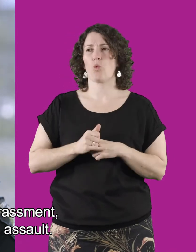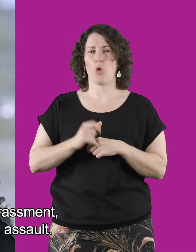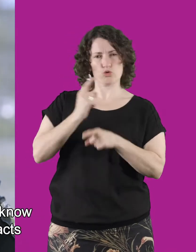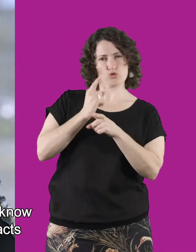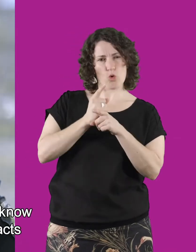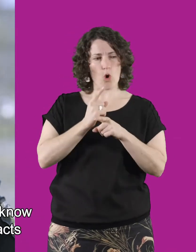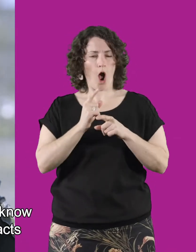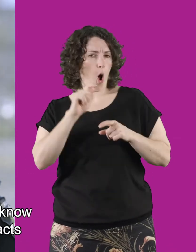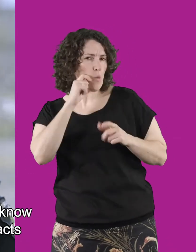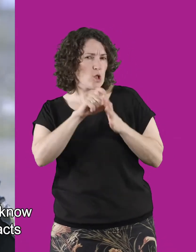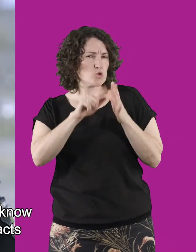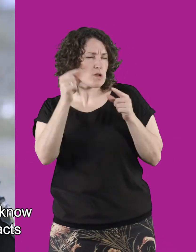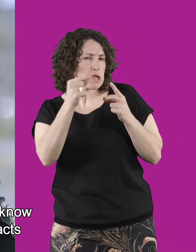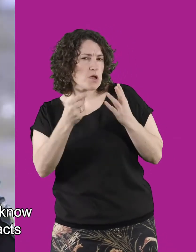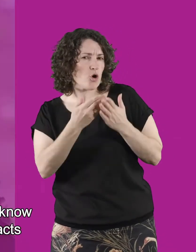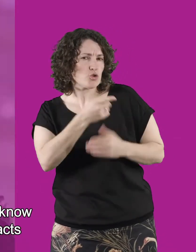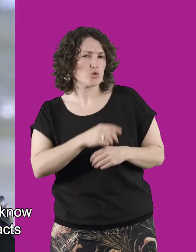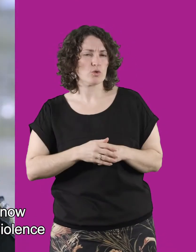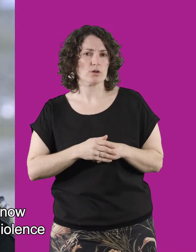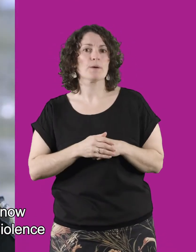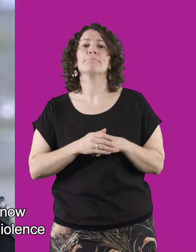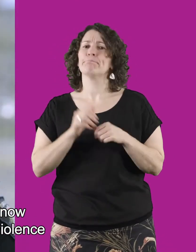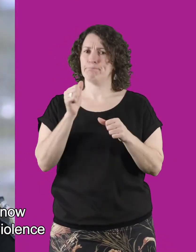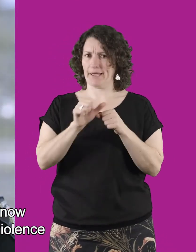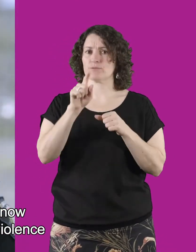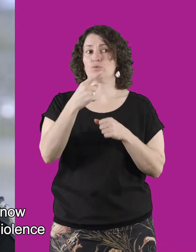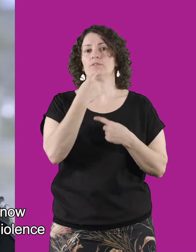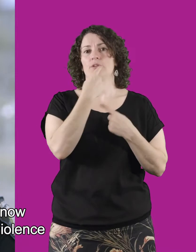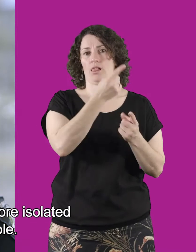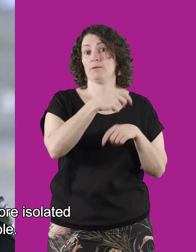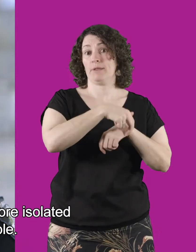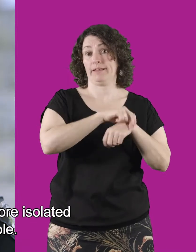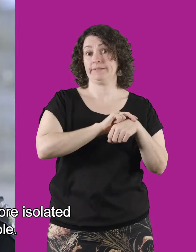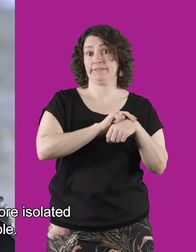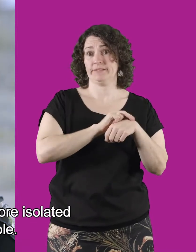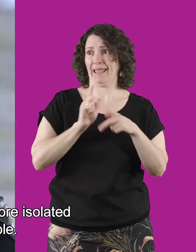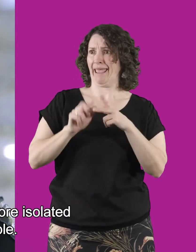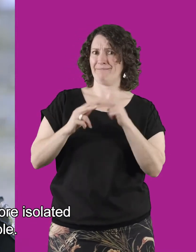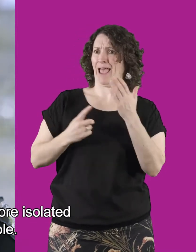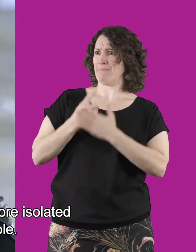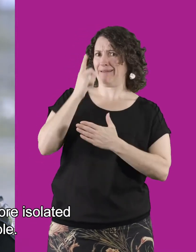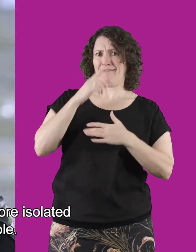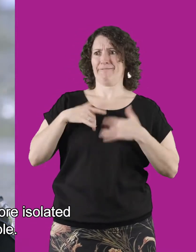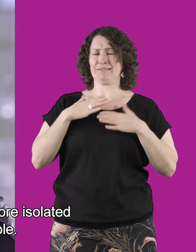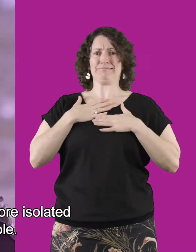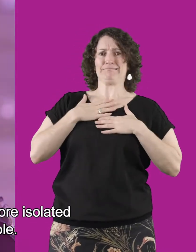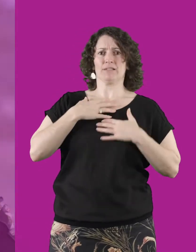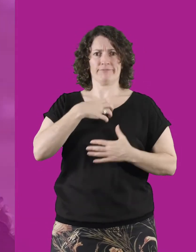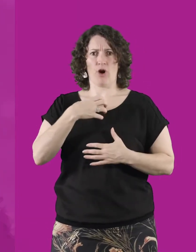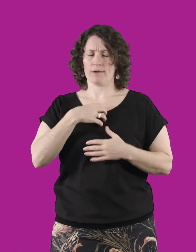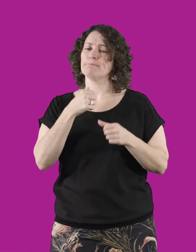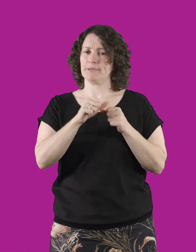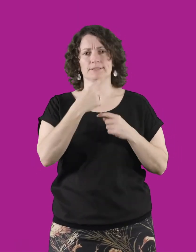assault. Police want to know about these acts because we know that this kind of violence makes people feel more isolated and vulnerable.